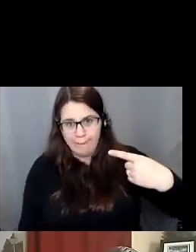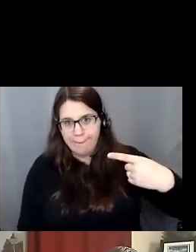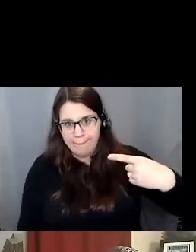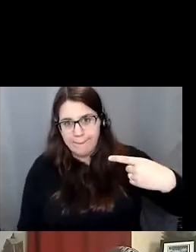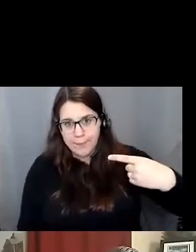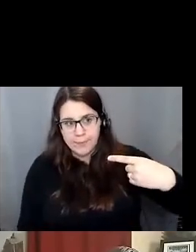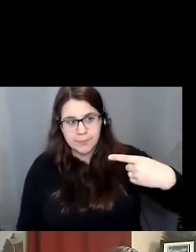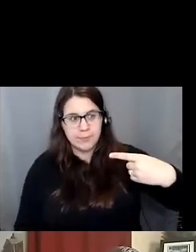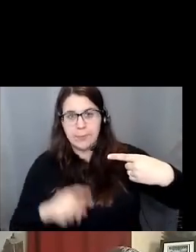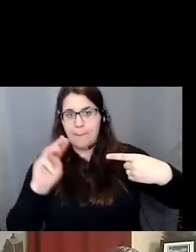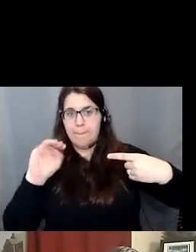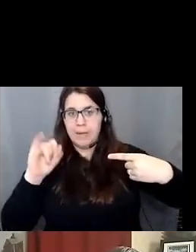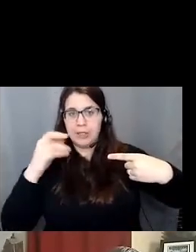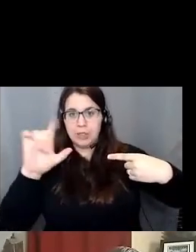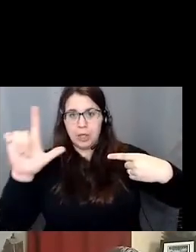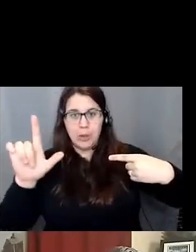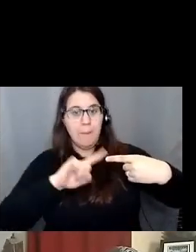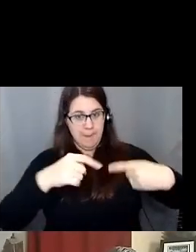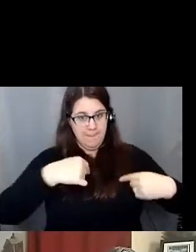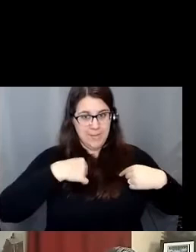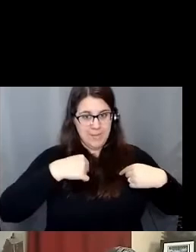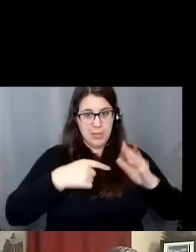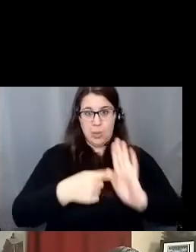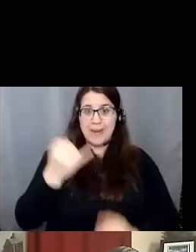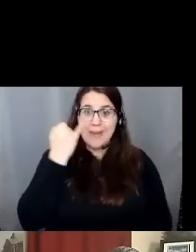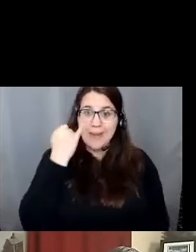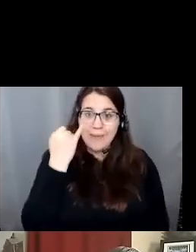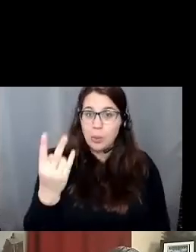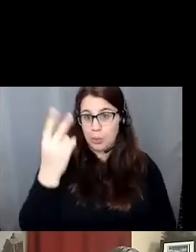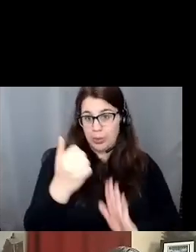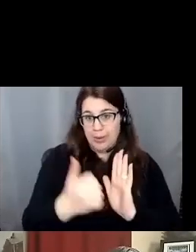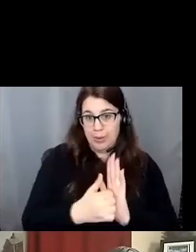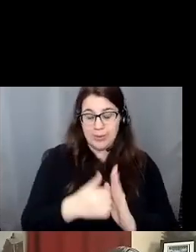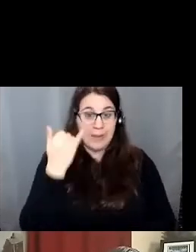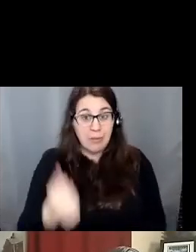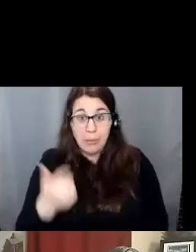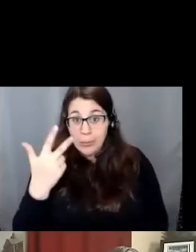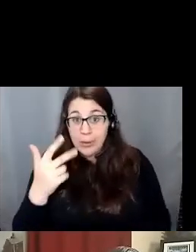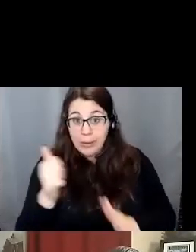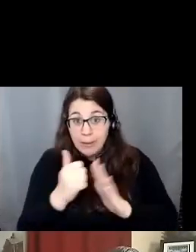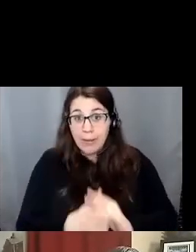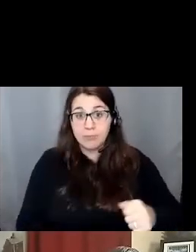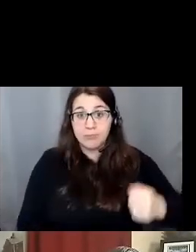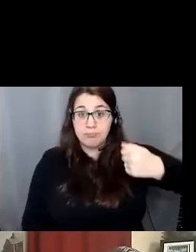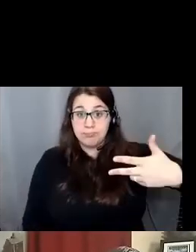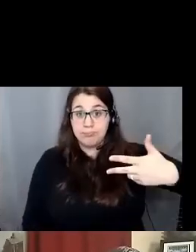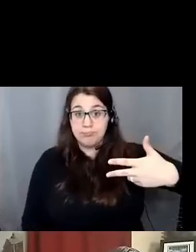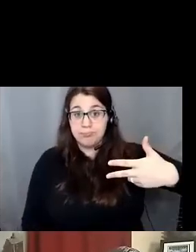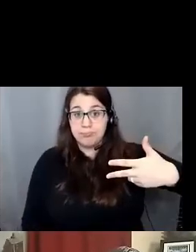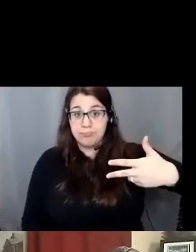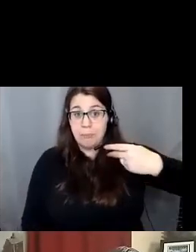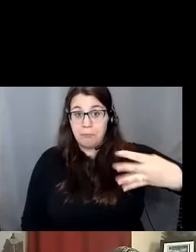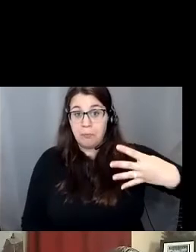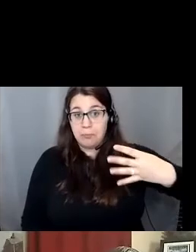has Mitchell. But I showed it what it would look like if you have two accounts. If you had three accounts, there would be a third one underneath this one